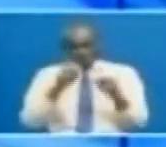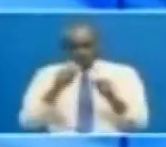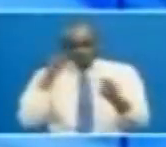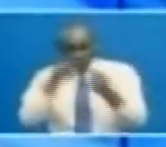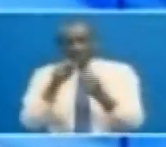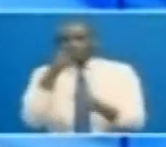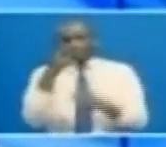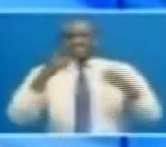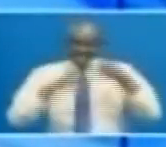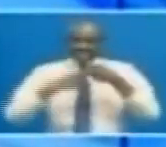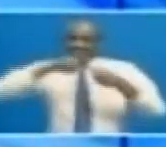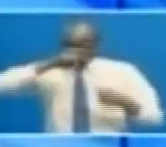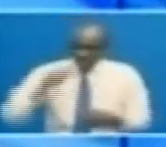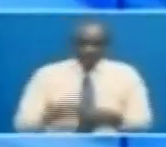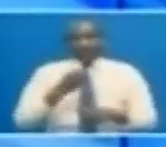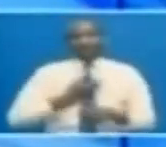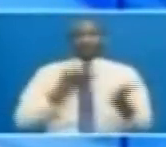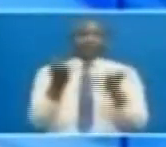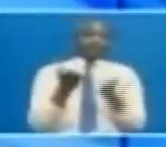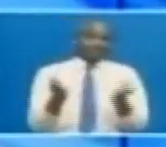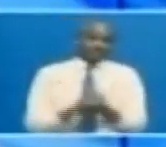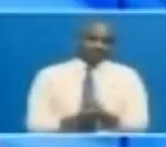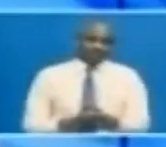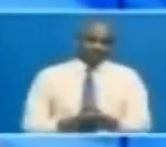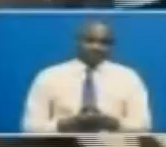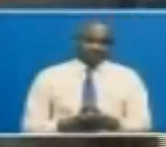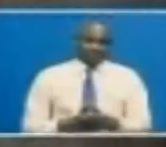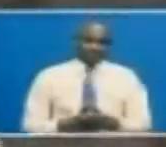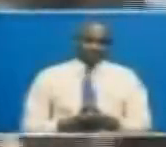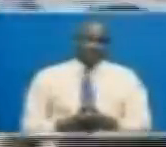targeting 26,000 civil servants.